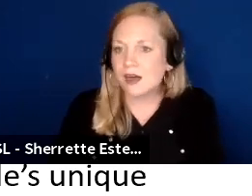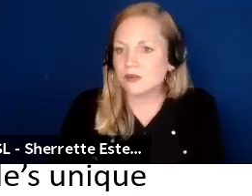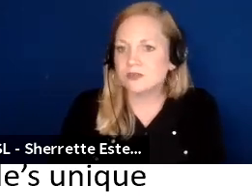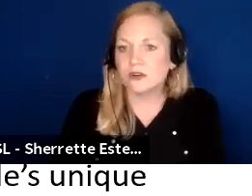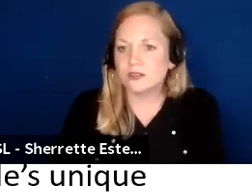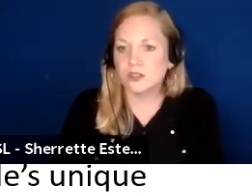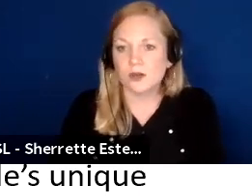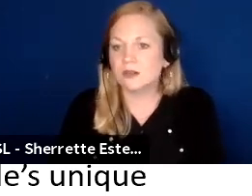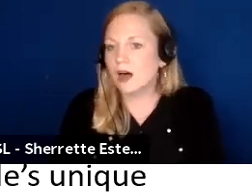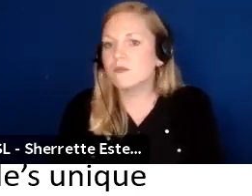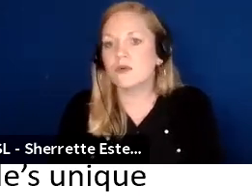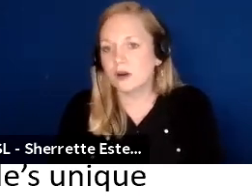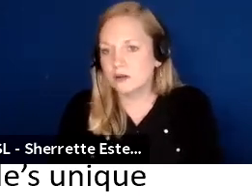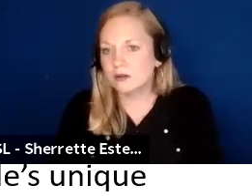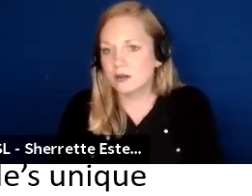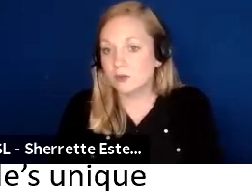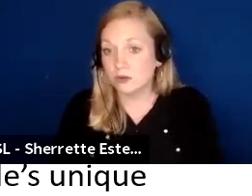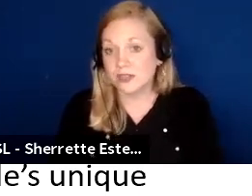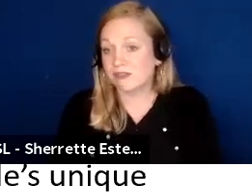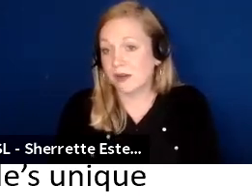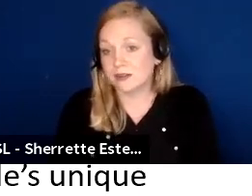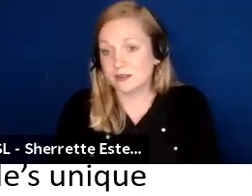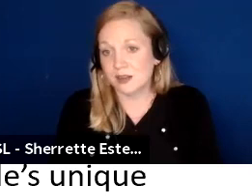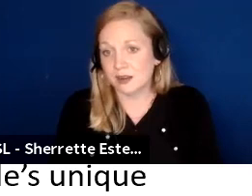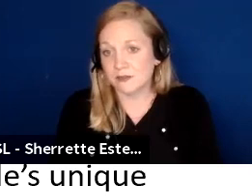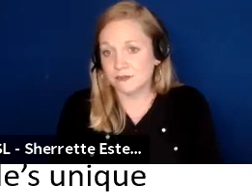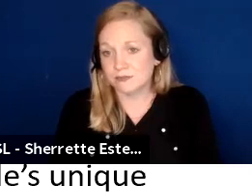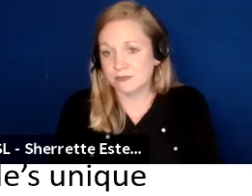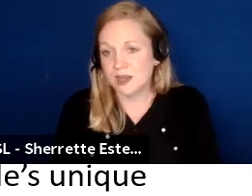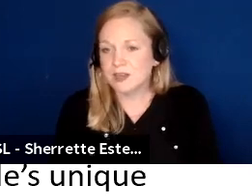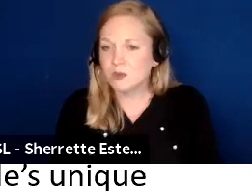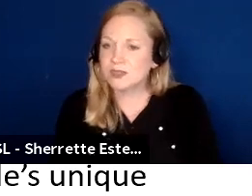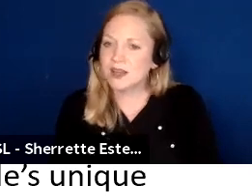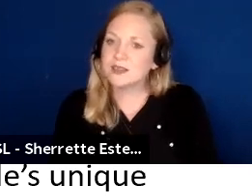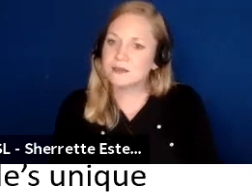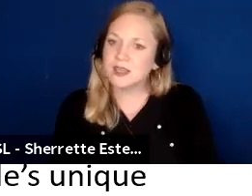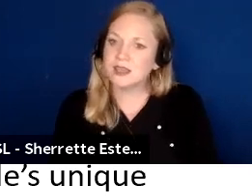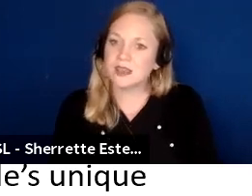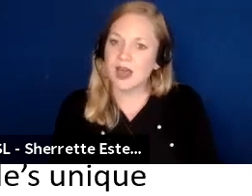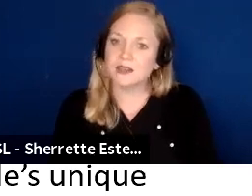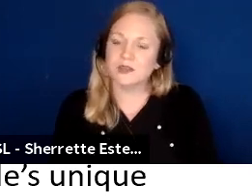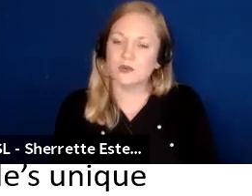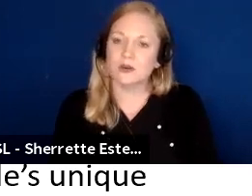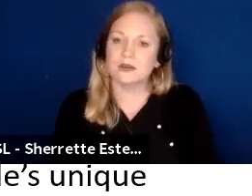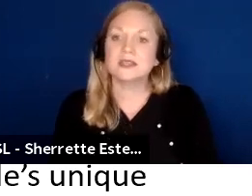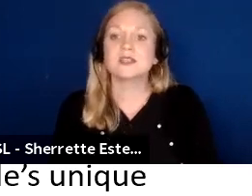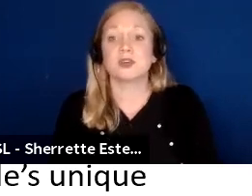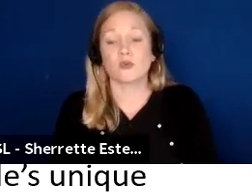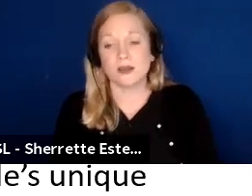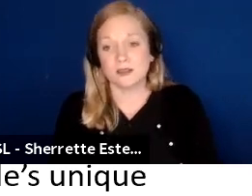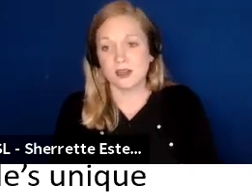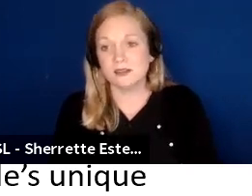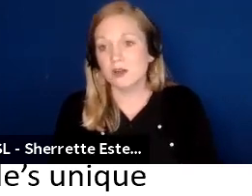then allows for us to do a lot more in order to give back to society. So it's not something that needs